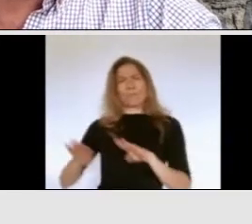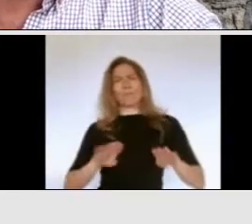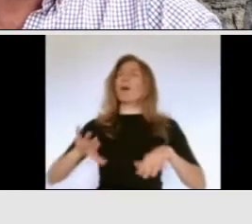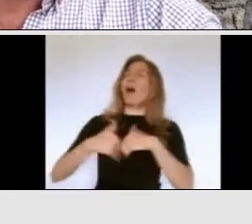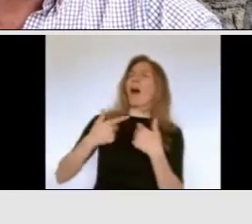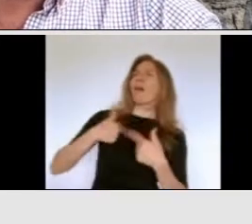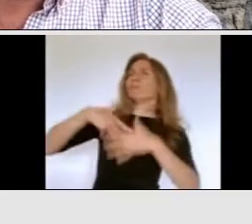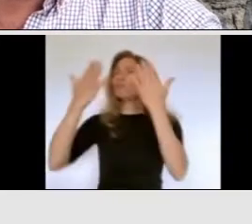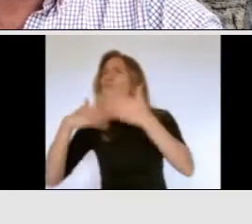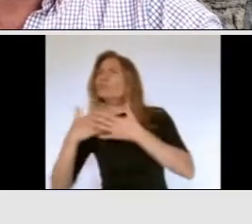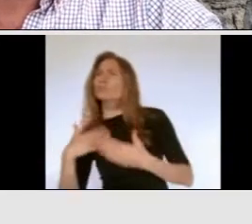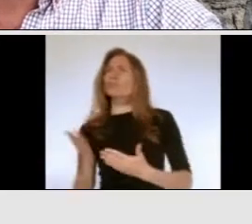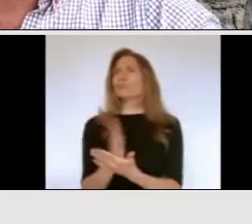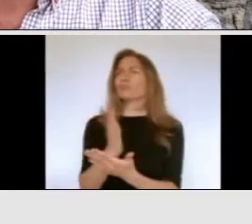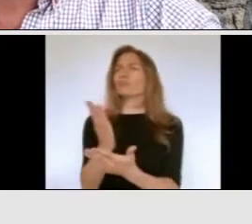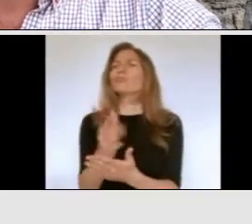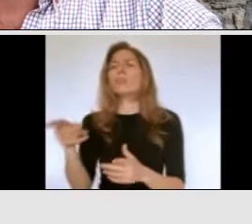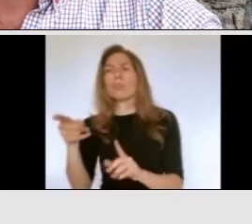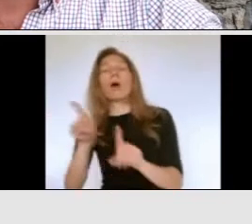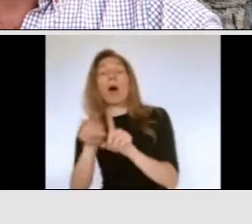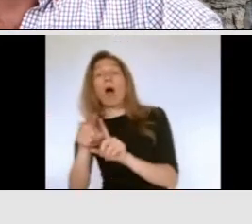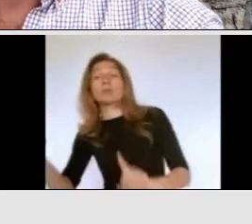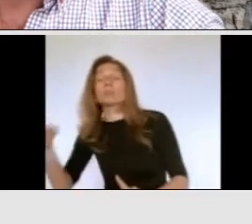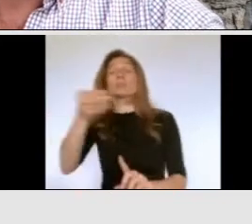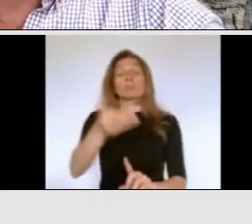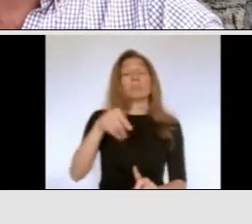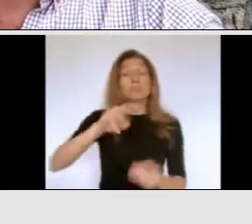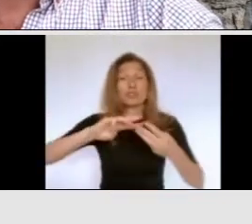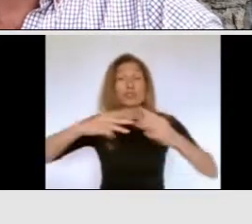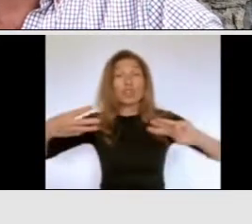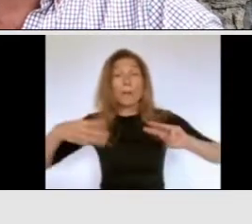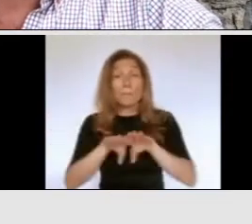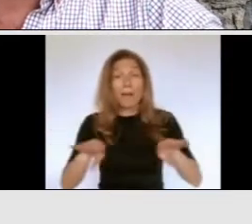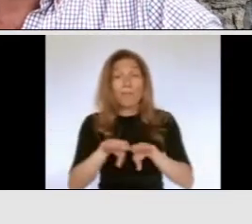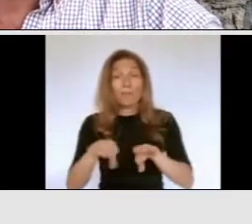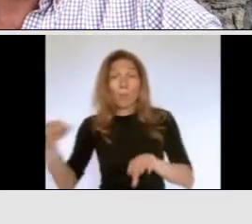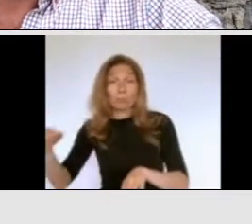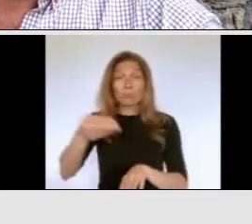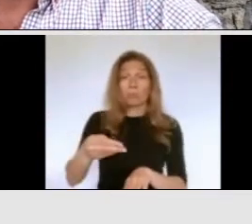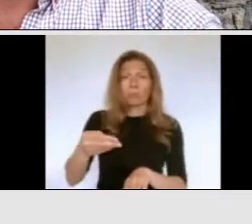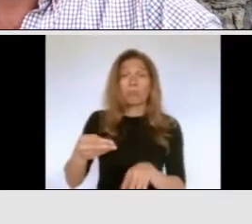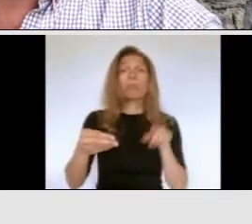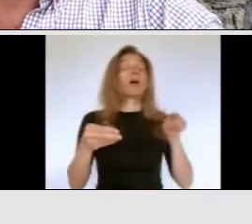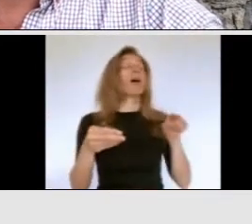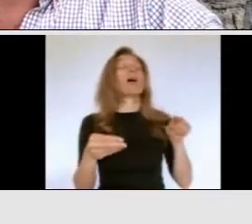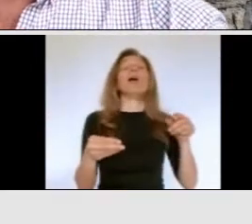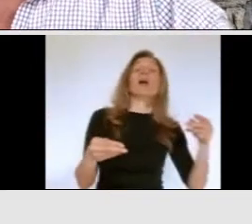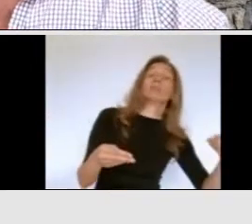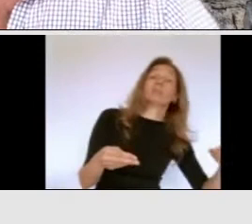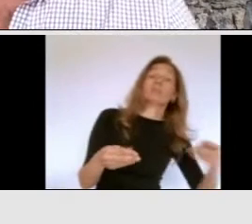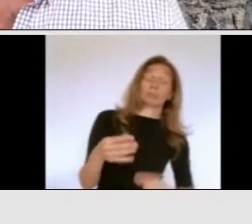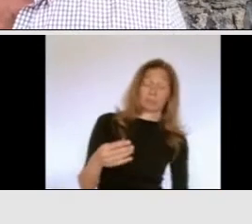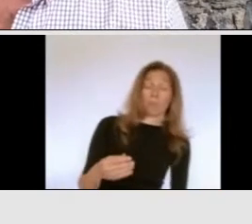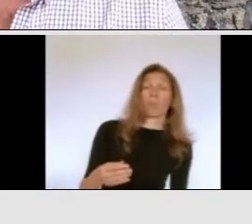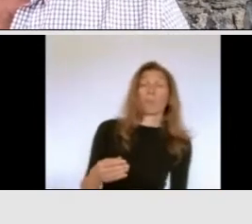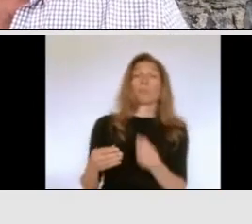individual, community and healthcare level can feed into the Shapes platform. And I have another